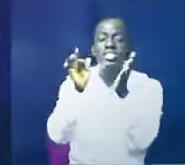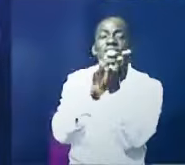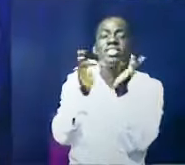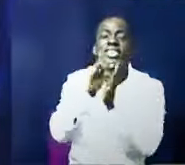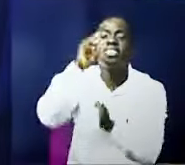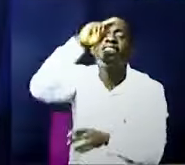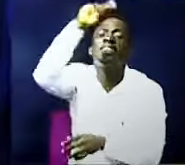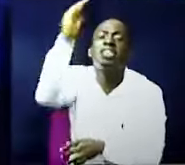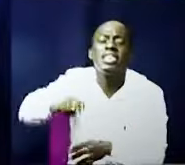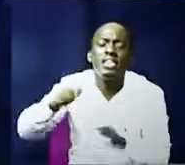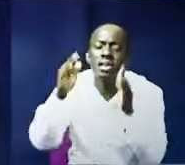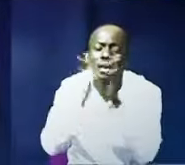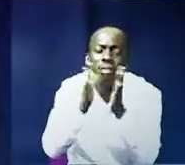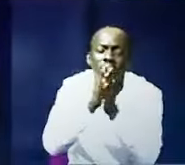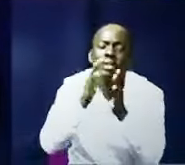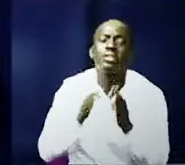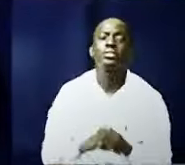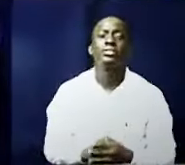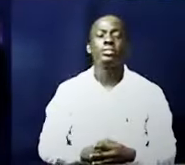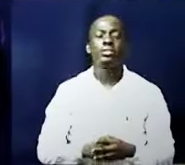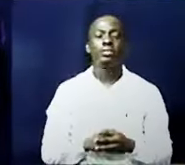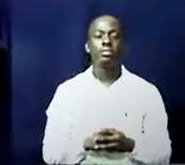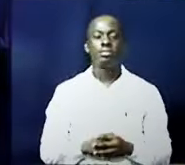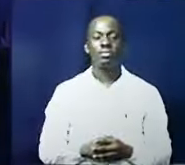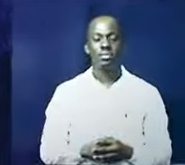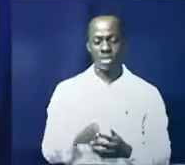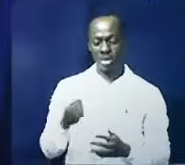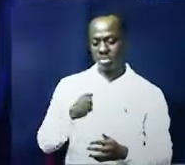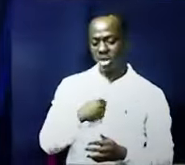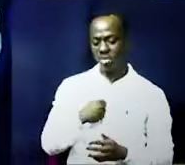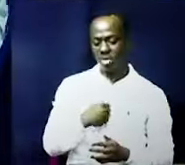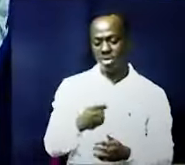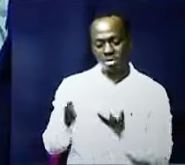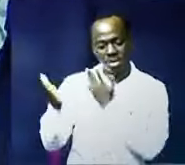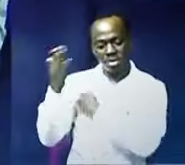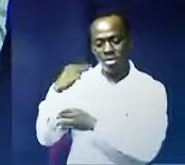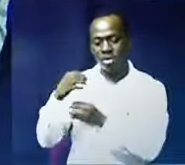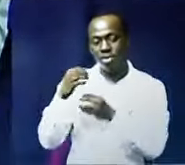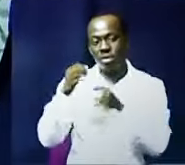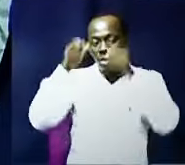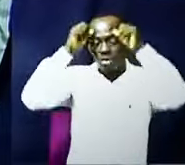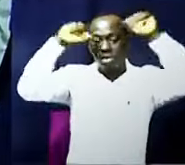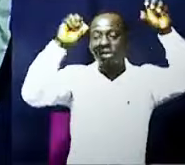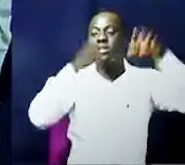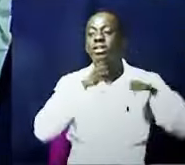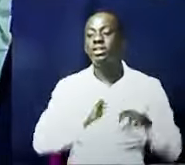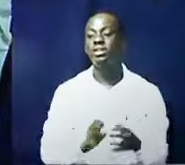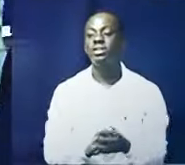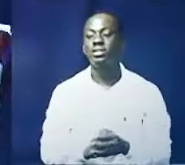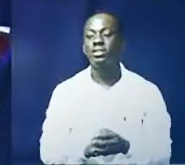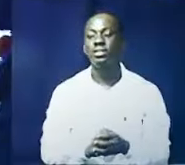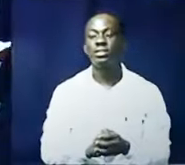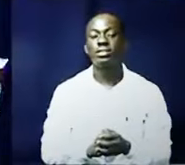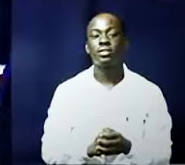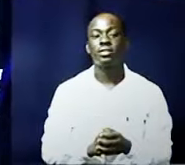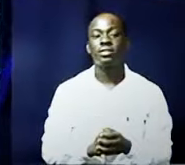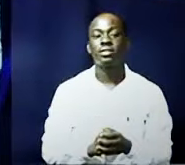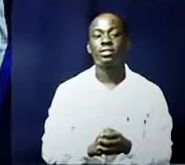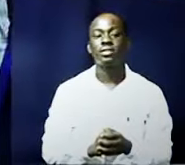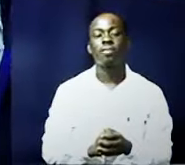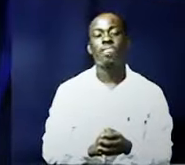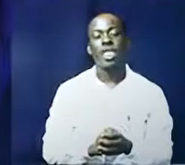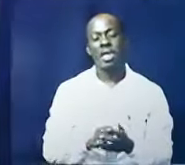When I was presiding the PIWC Atomic, one day one of our elders preached and he made a